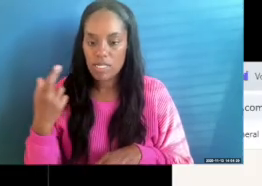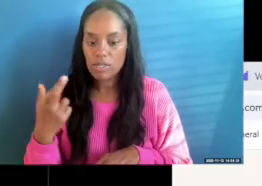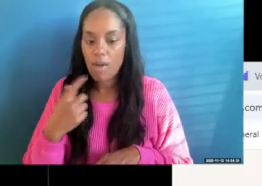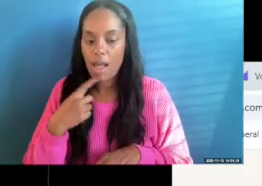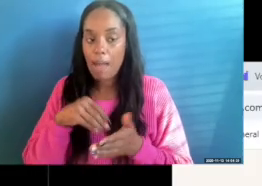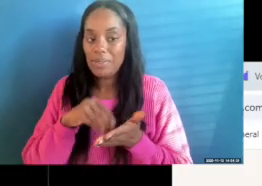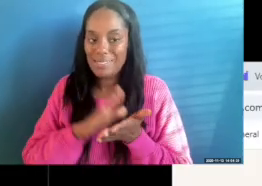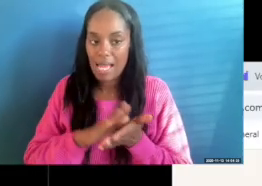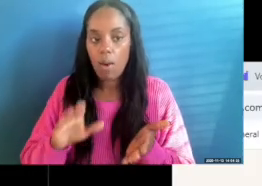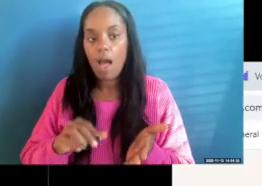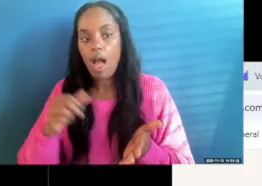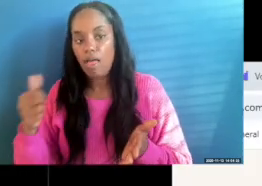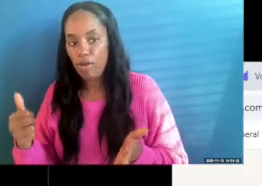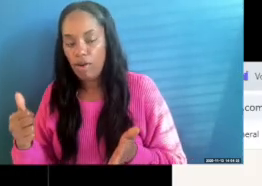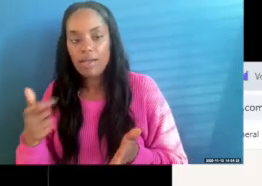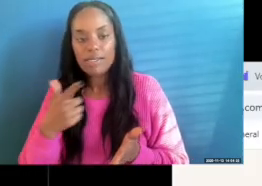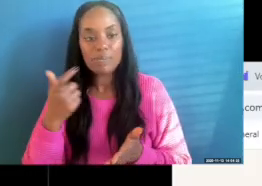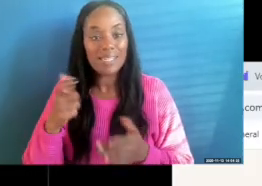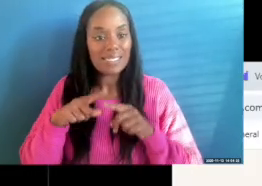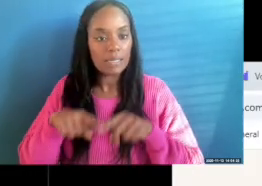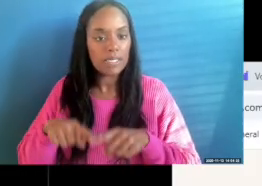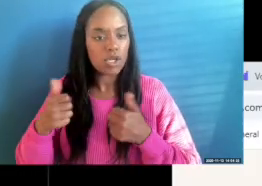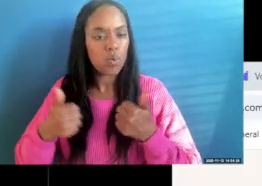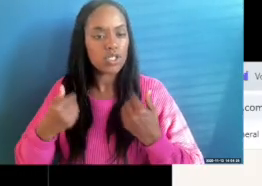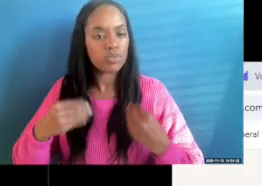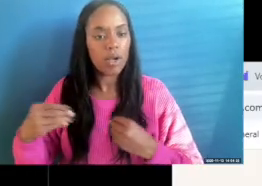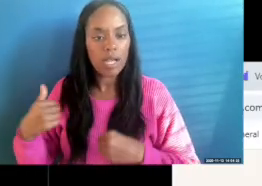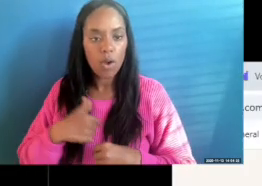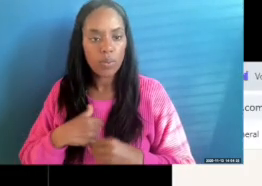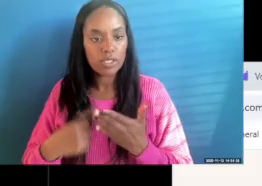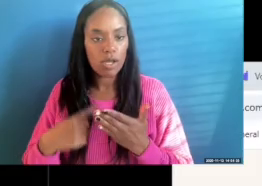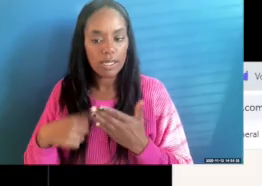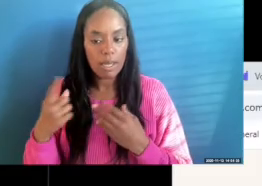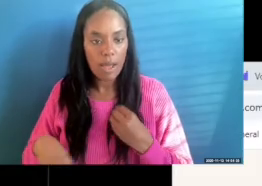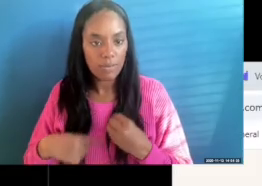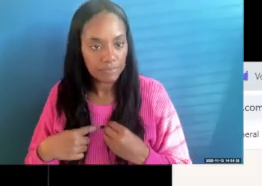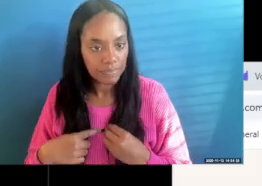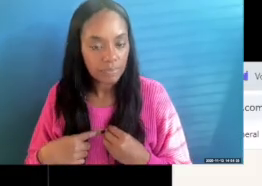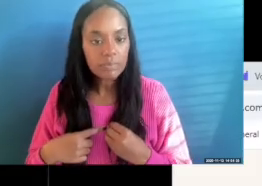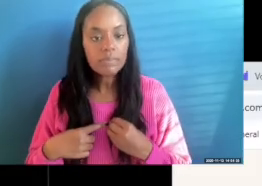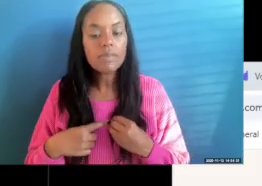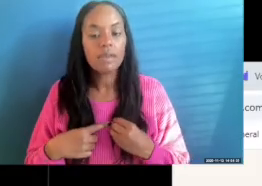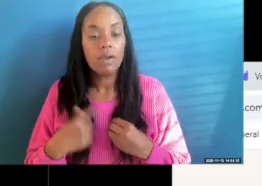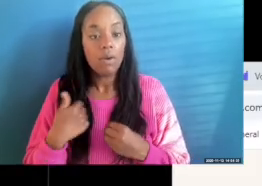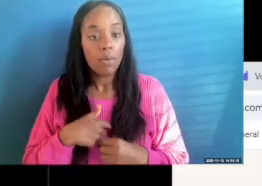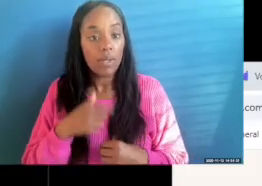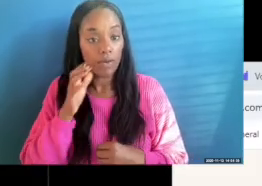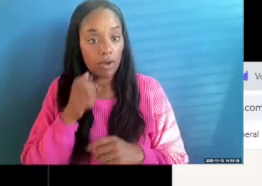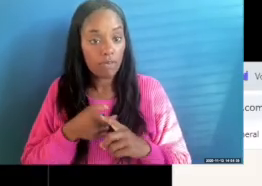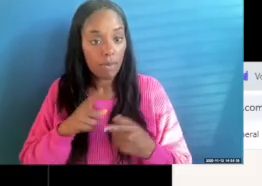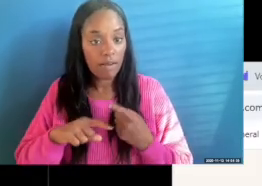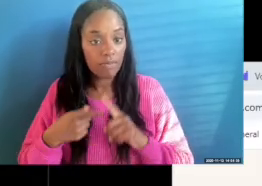to HVIP in the past. So while it's never going to be enough, I'd agree with everyone. It's a pretty darn good